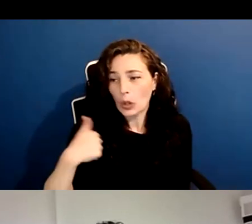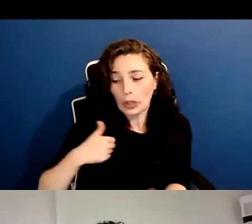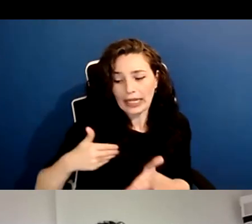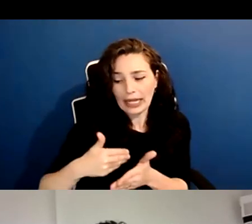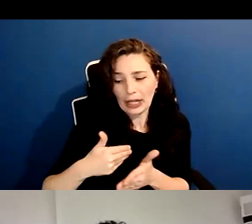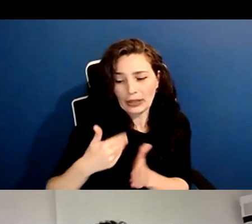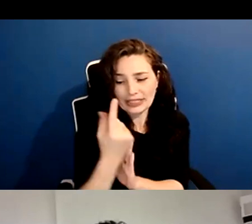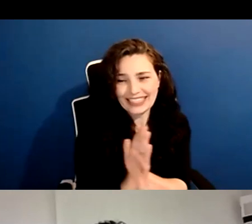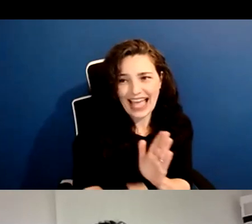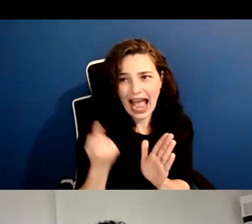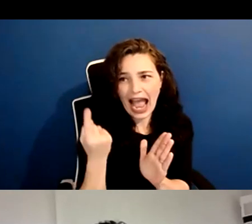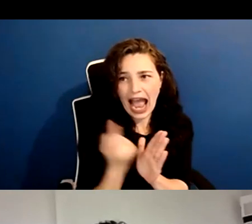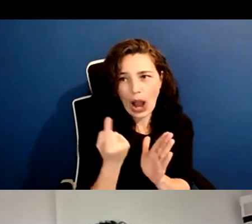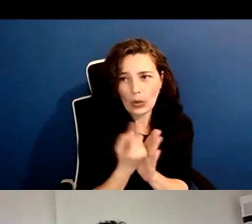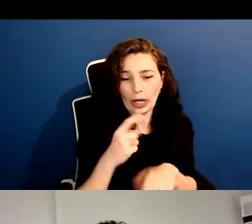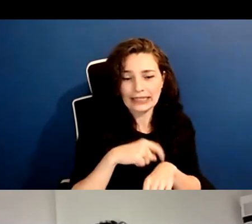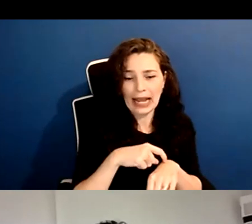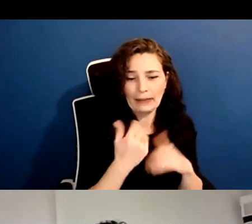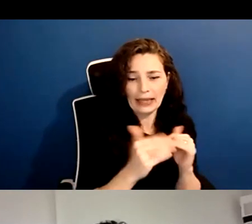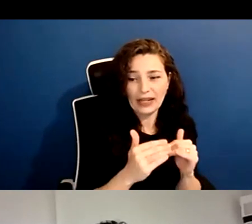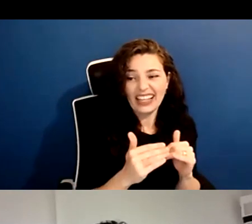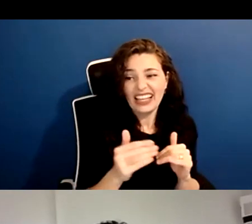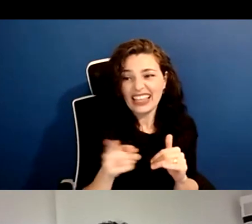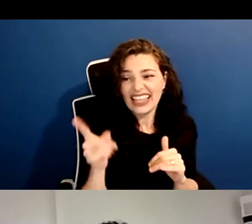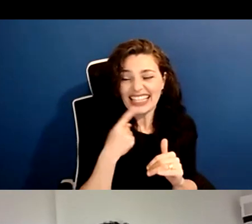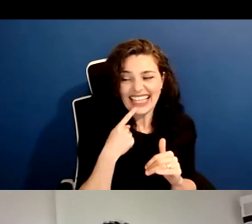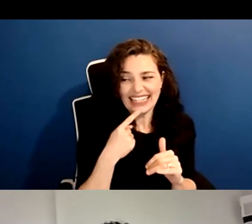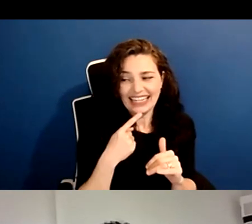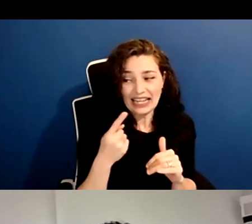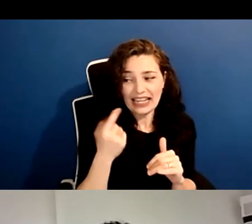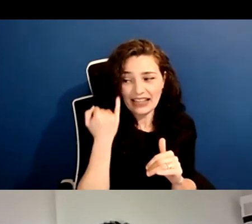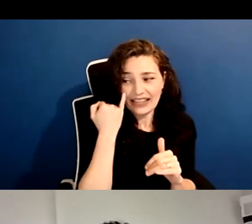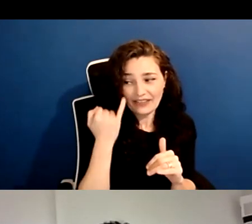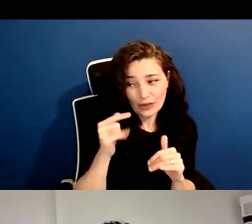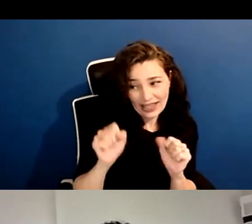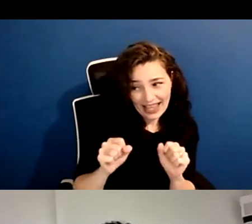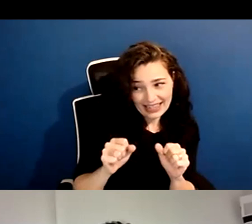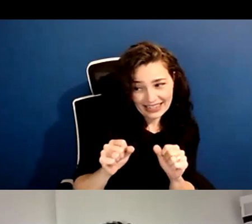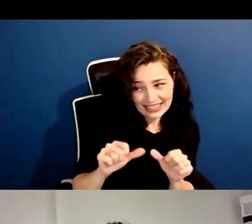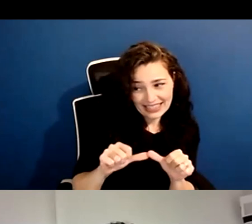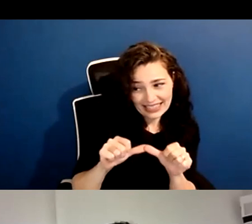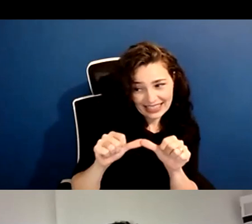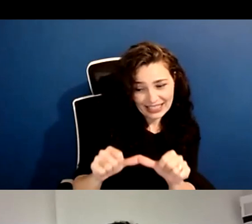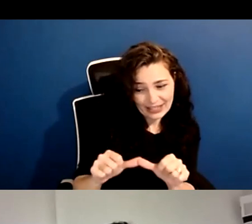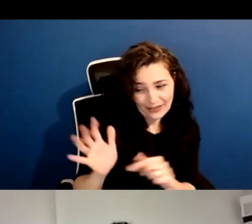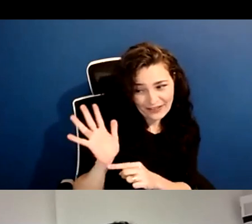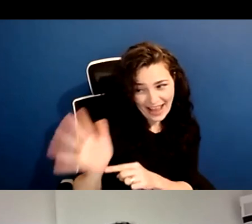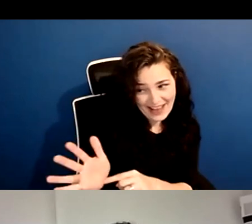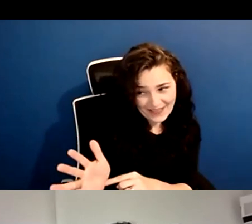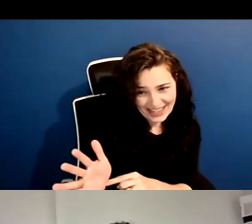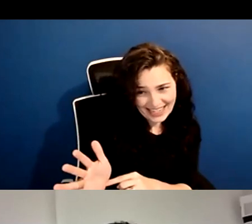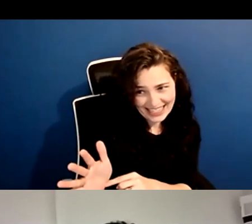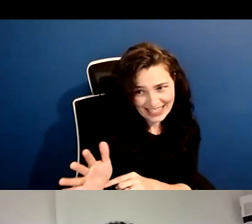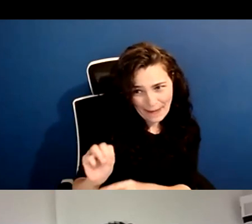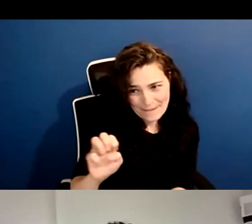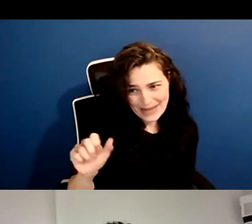my production team said we would like to stay on for 5 more minutes. Meena, Zippy, are you able to stay for 5 more minutes? Okay. Yes. Okay. Thank